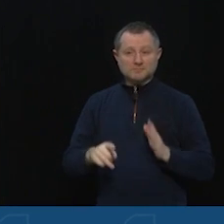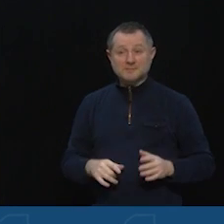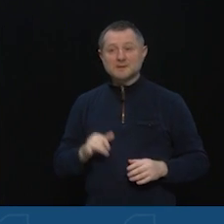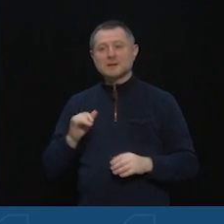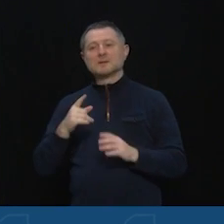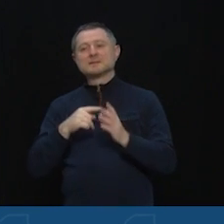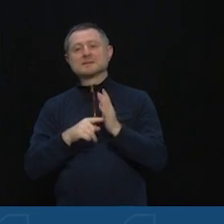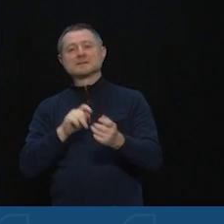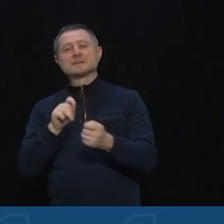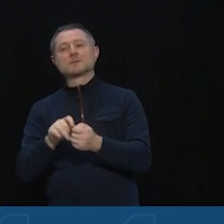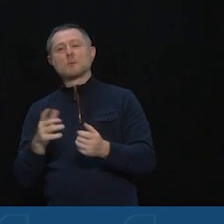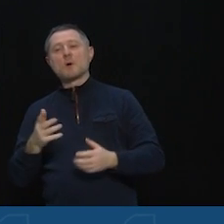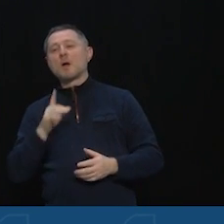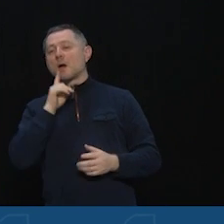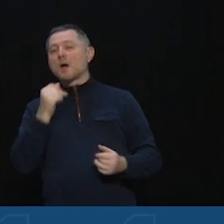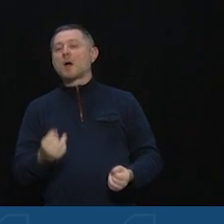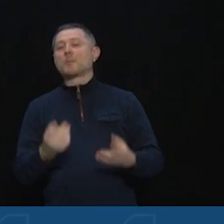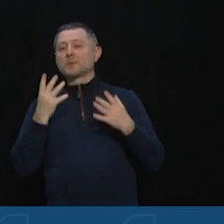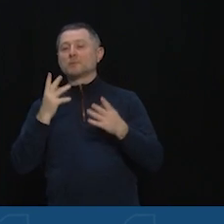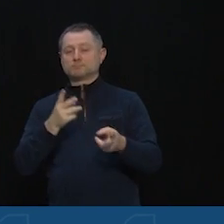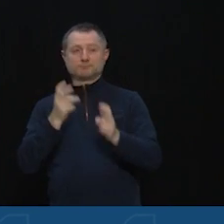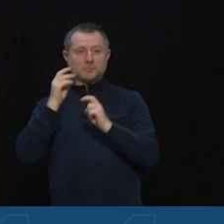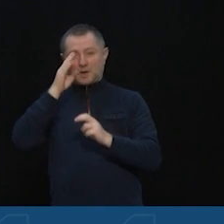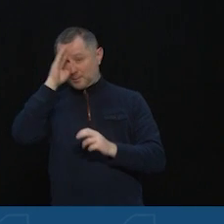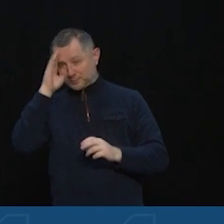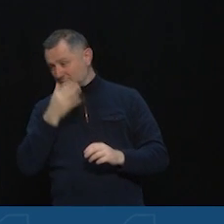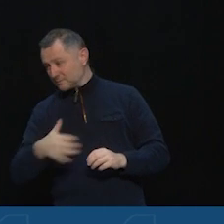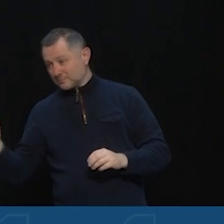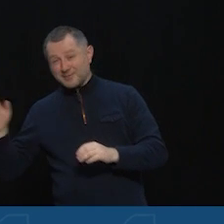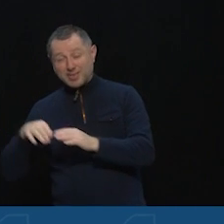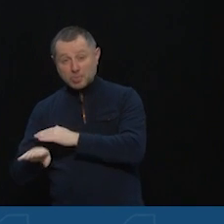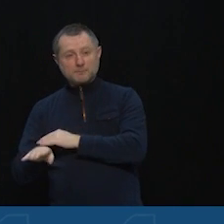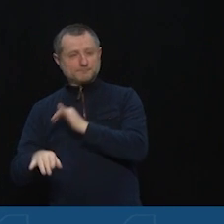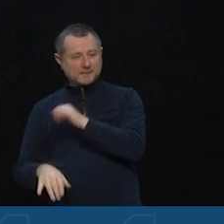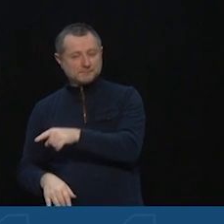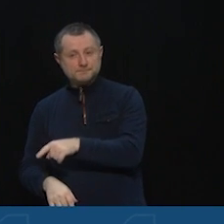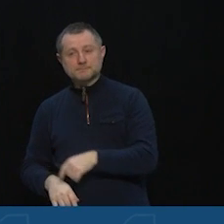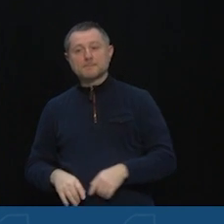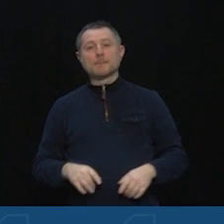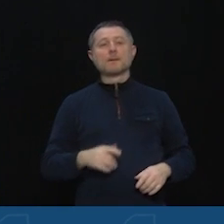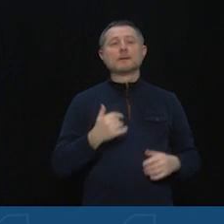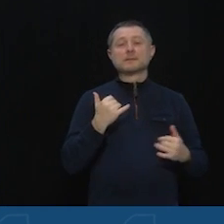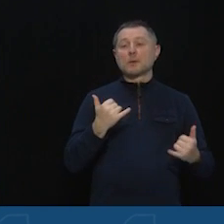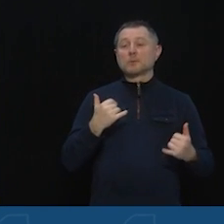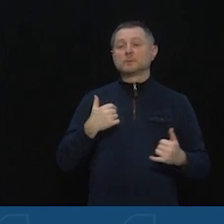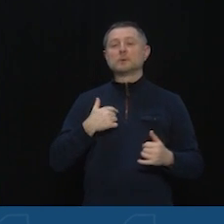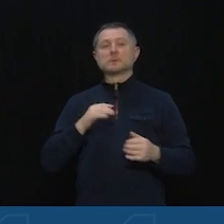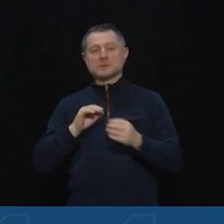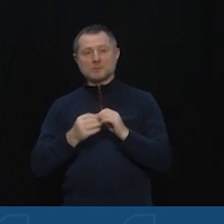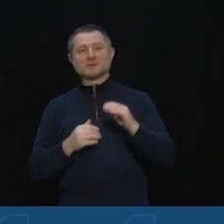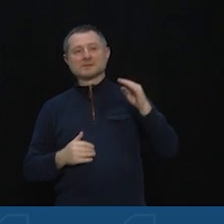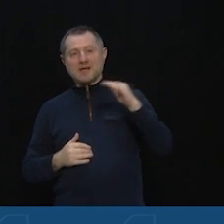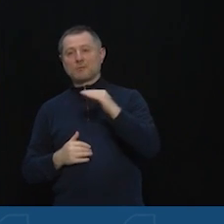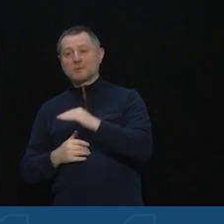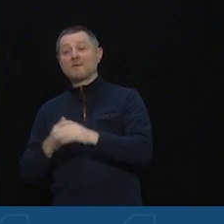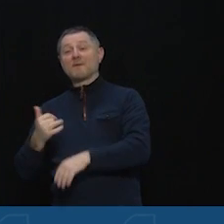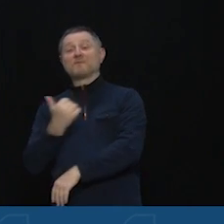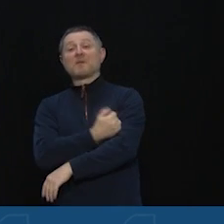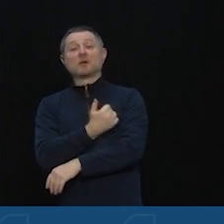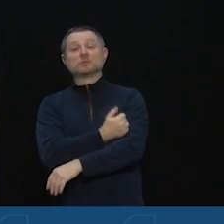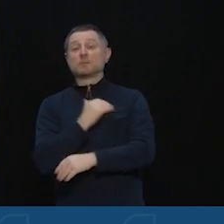what the real hospitalizations are all about, hospitalizations are continuing to be down as well. So great numbers there. Vaccination